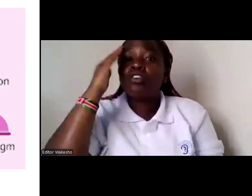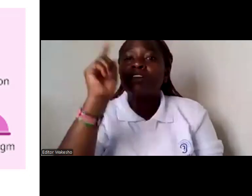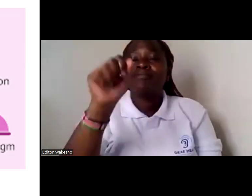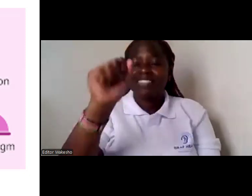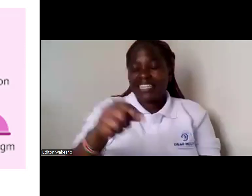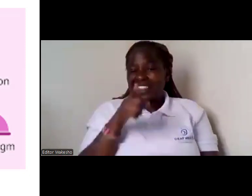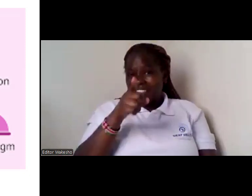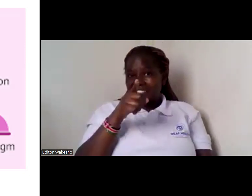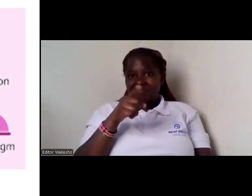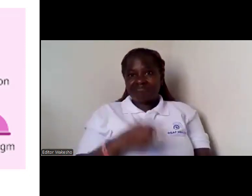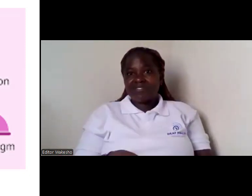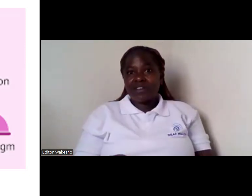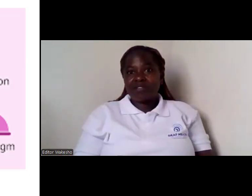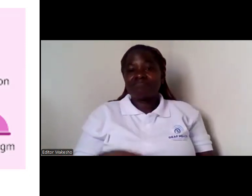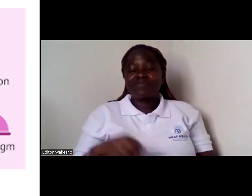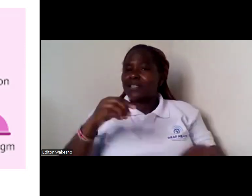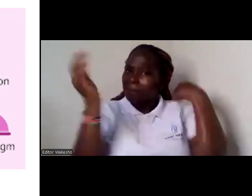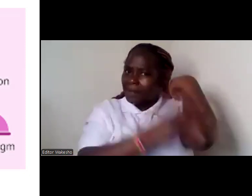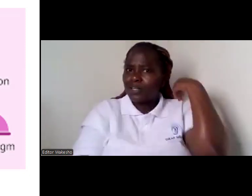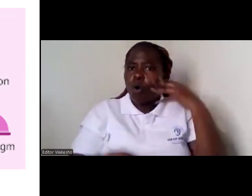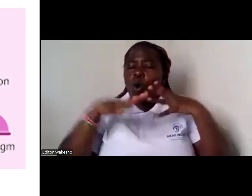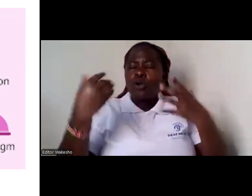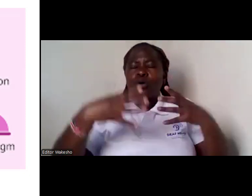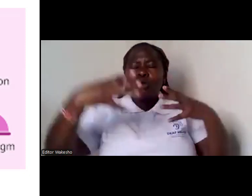going to the shower and putting hot water